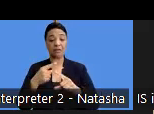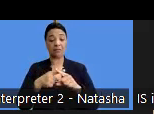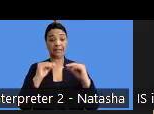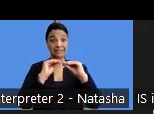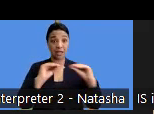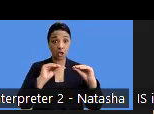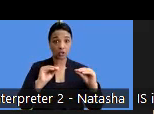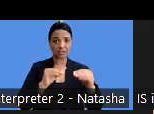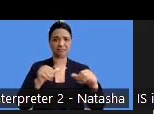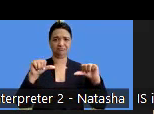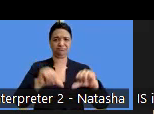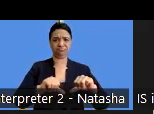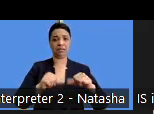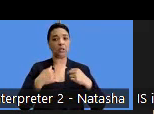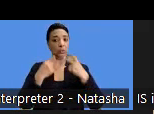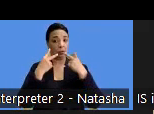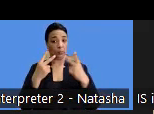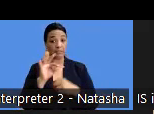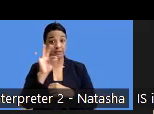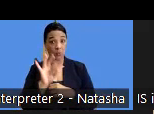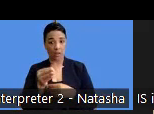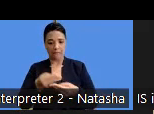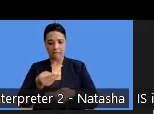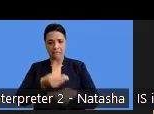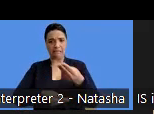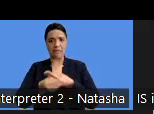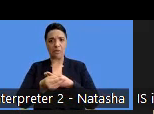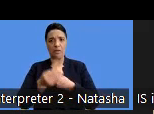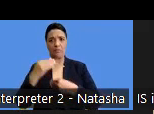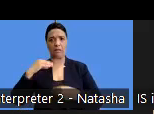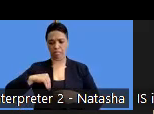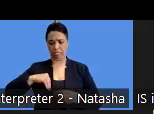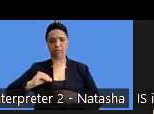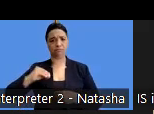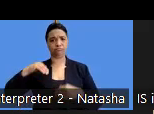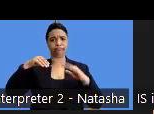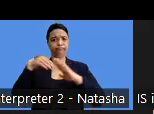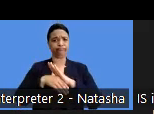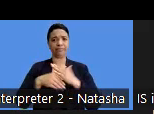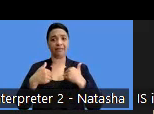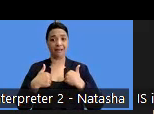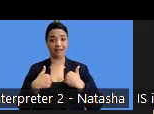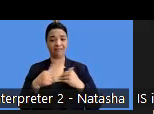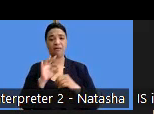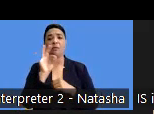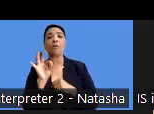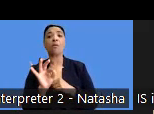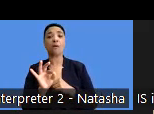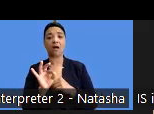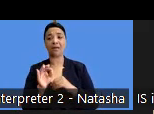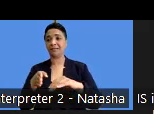infrastructure and accessibility, inadequate healthcare, discrimination, and stigma, which is still existing